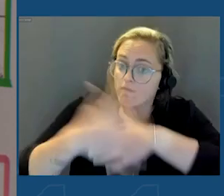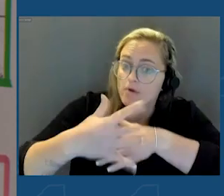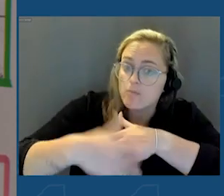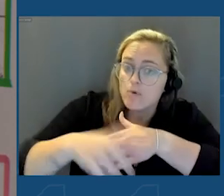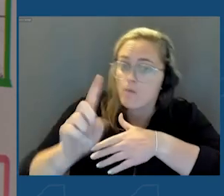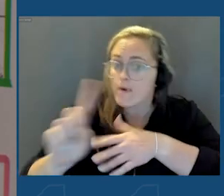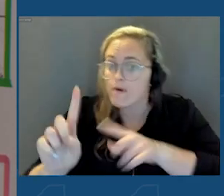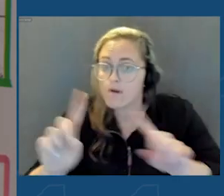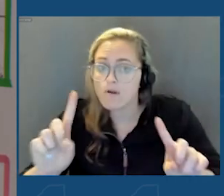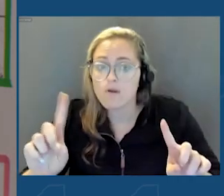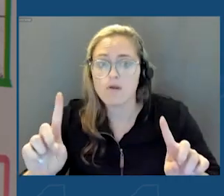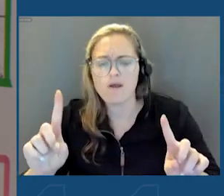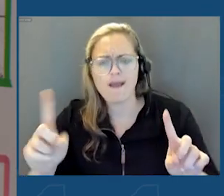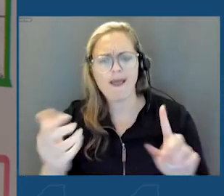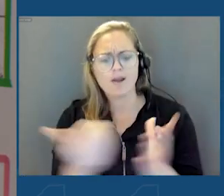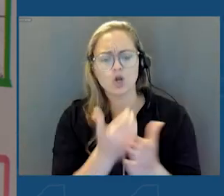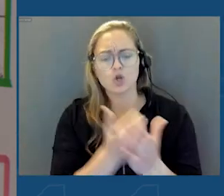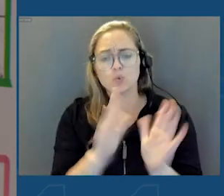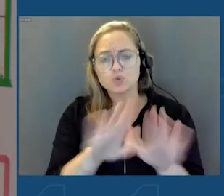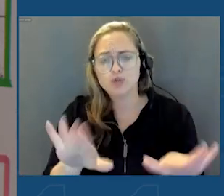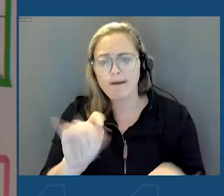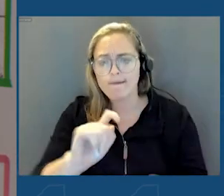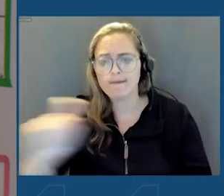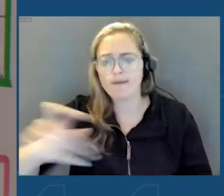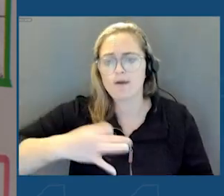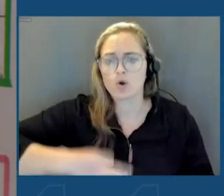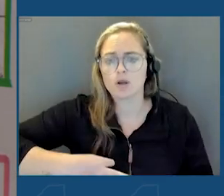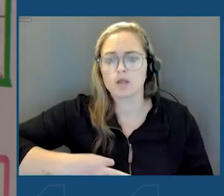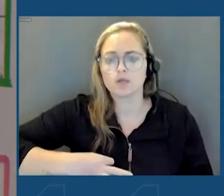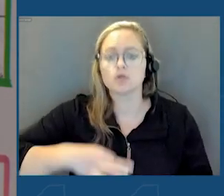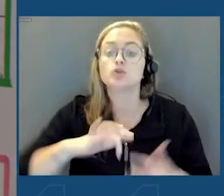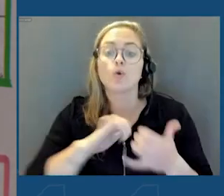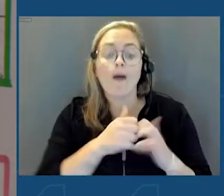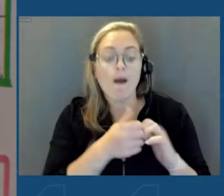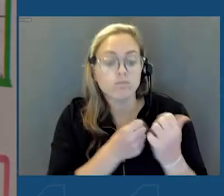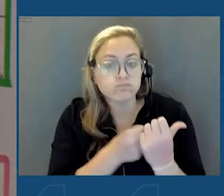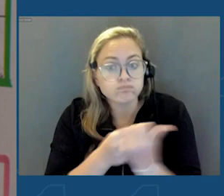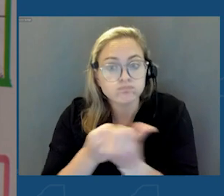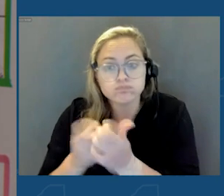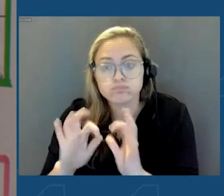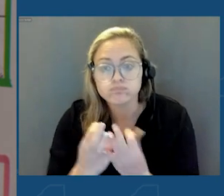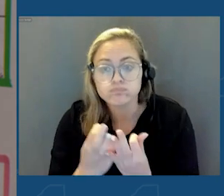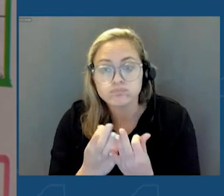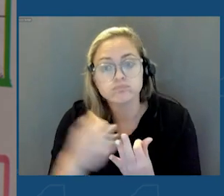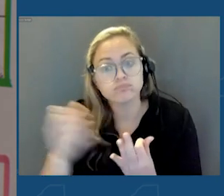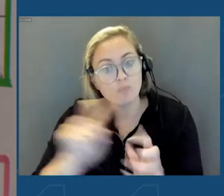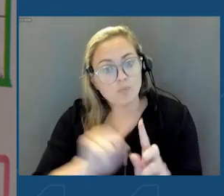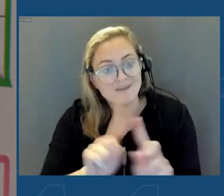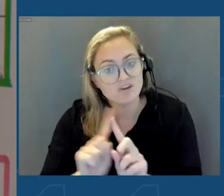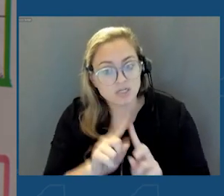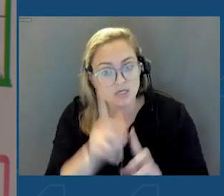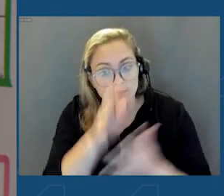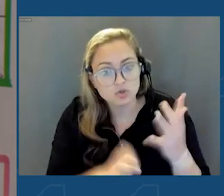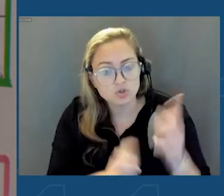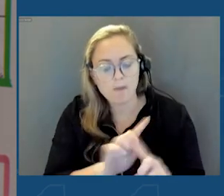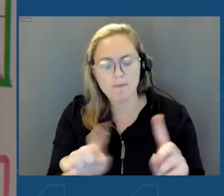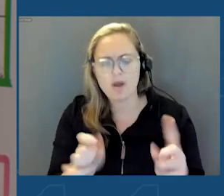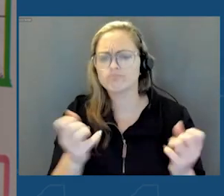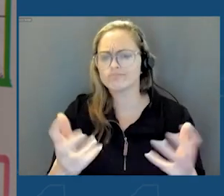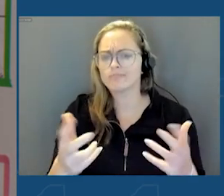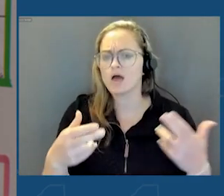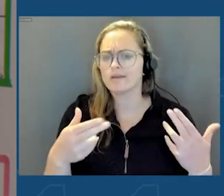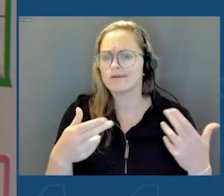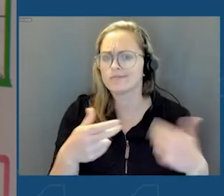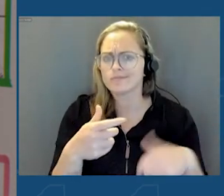child tax credit. So there's different ways that we're supporting families, but also we have a lot of slots to make up